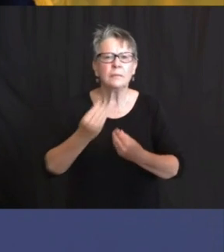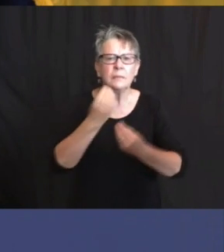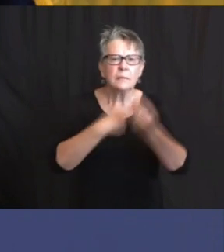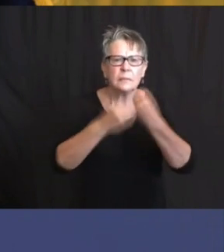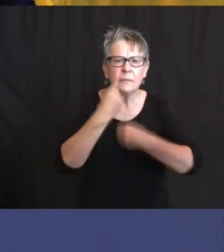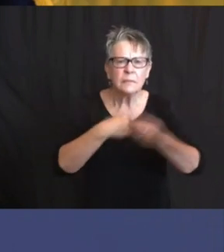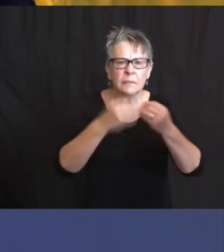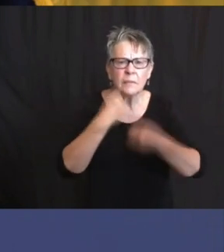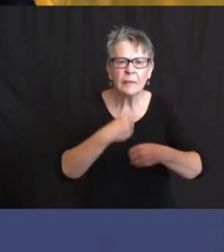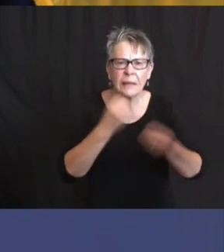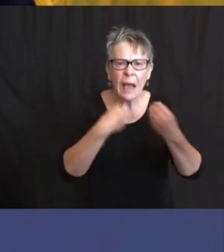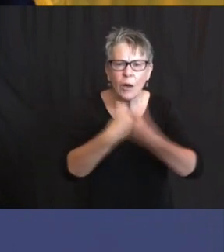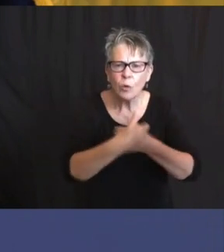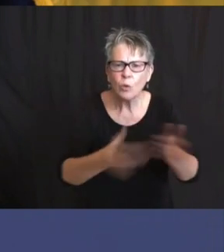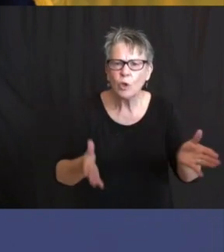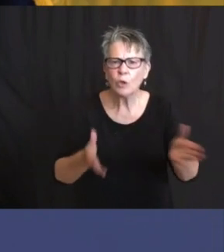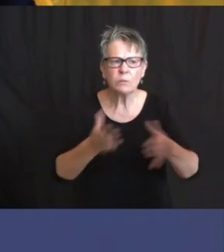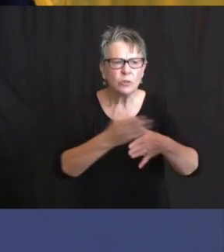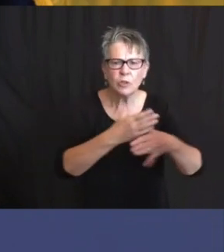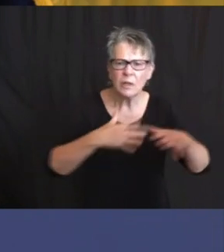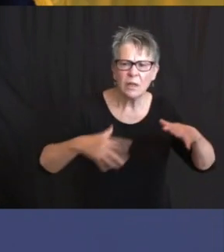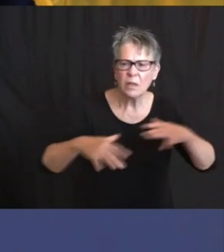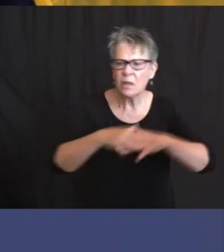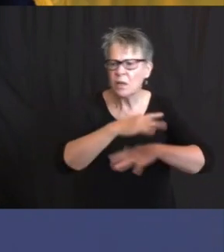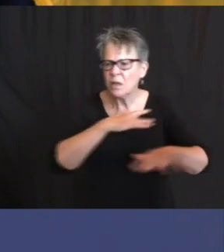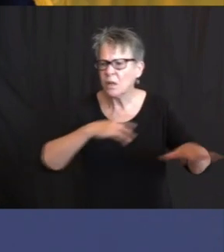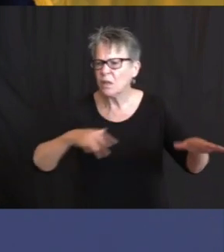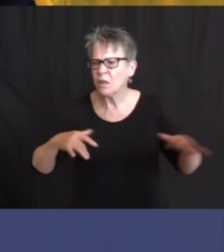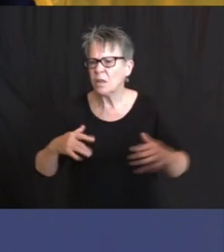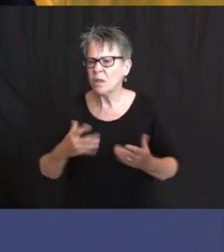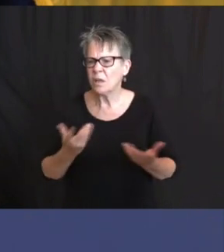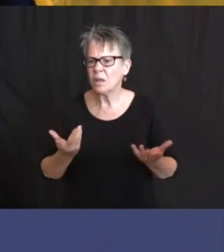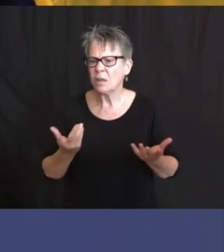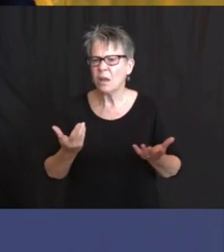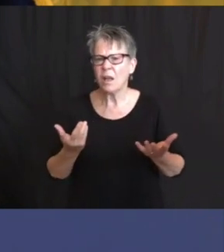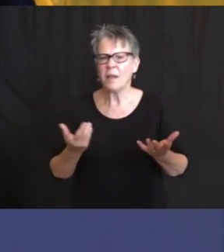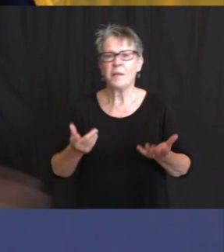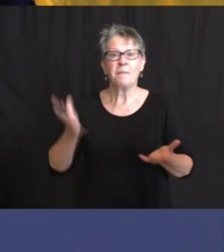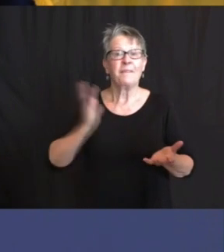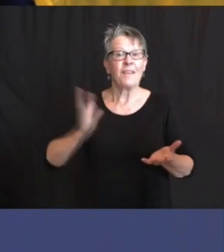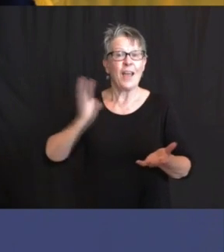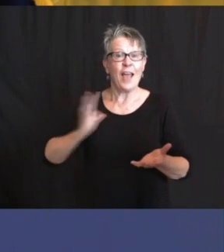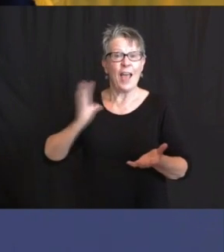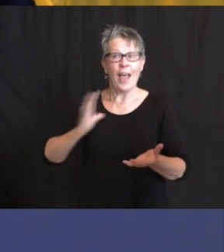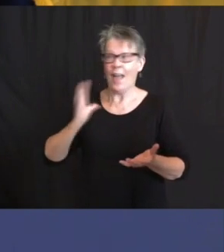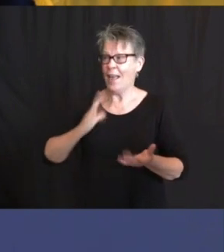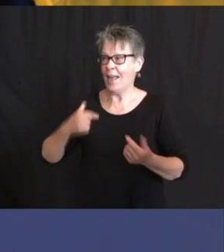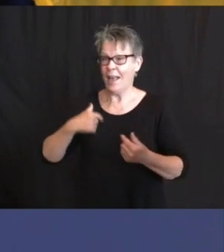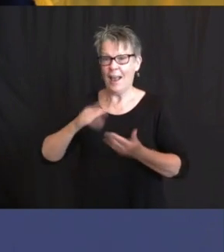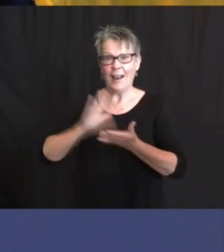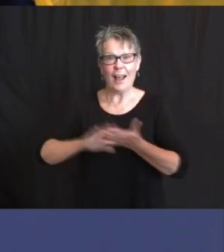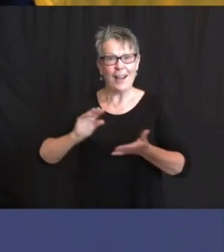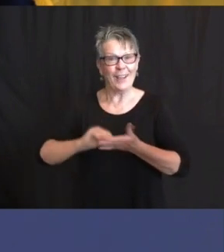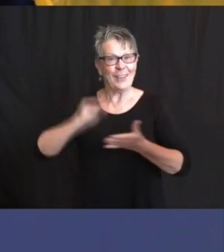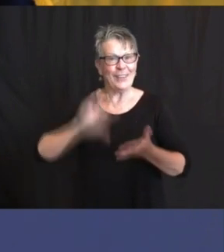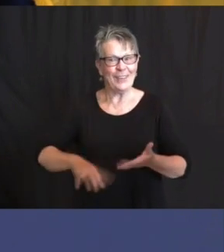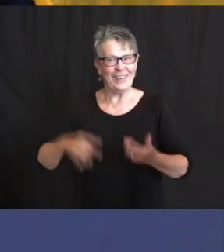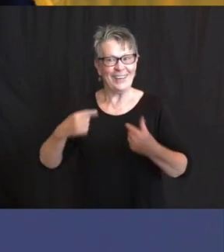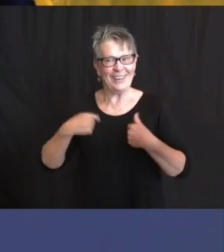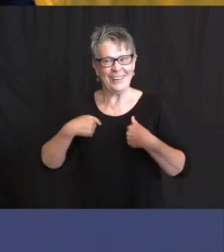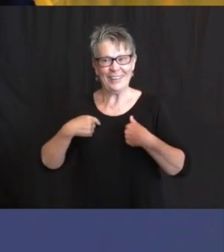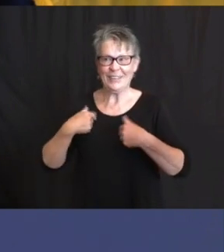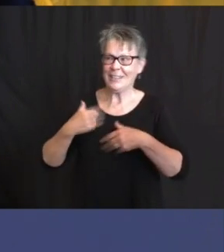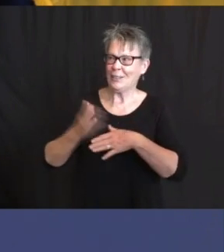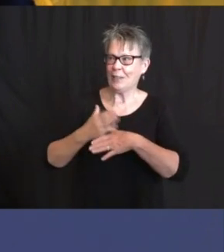were common bathrooms, so I don't know if this would still be workable today. But